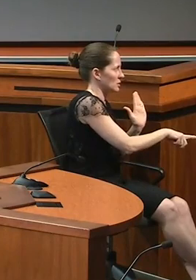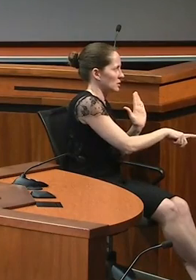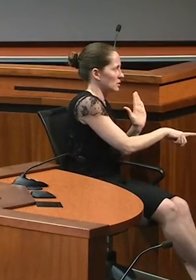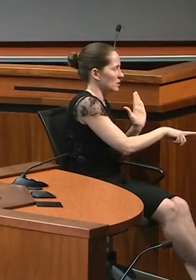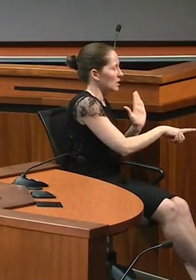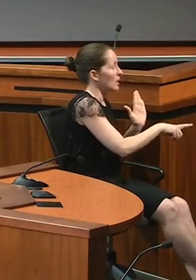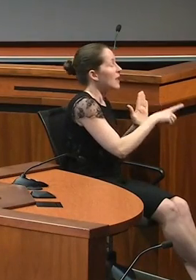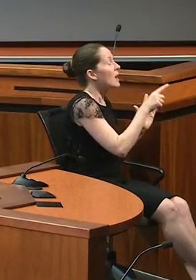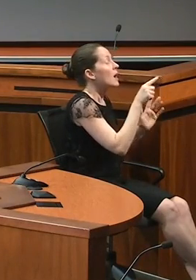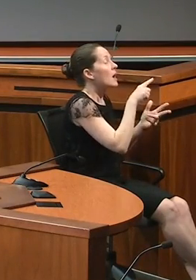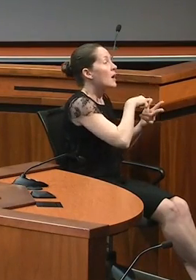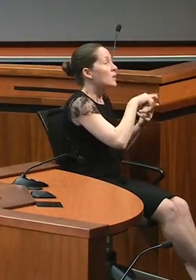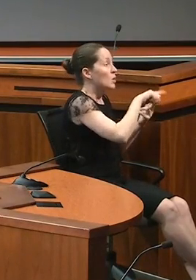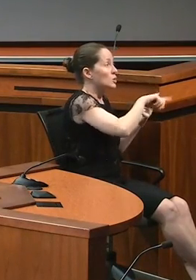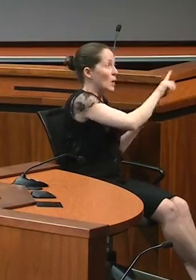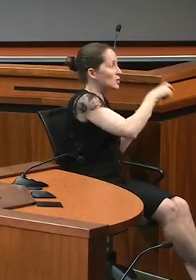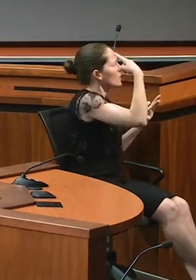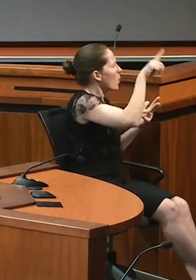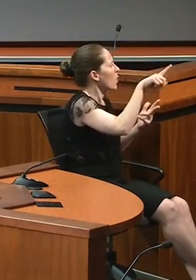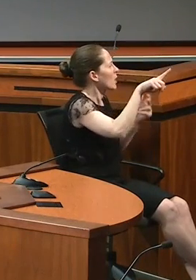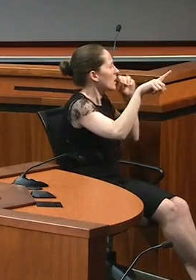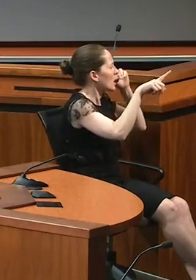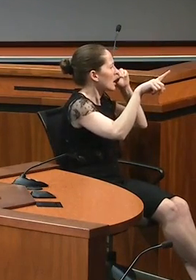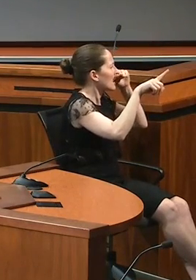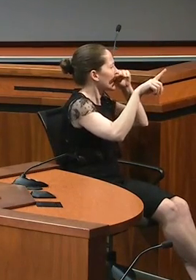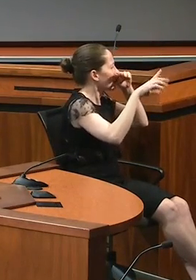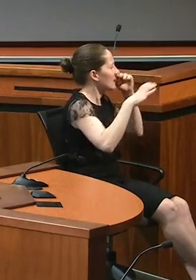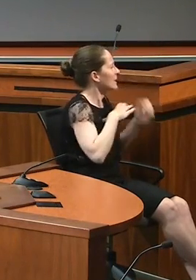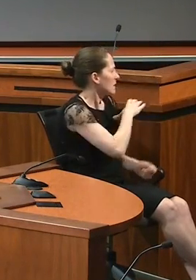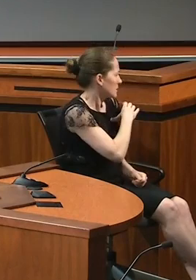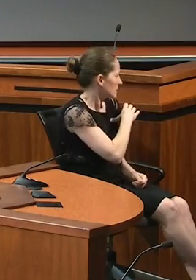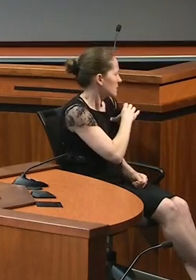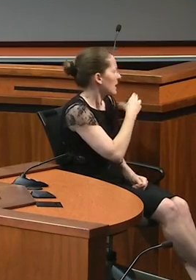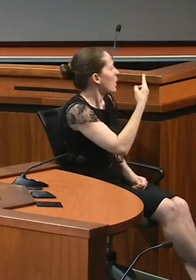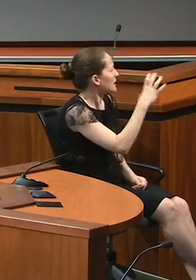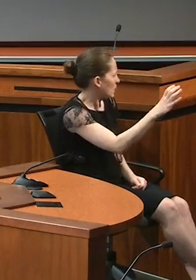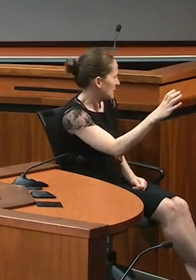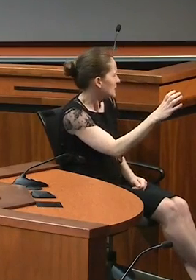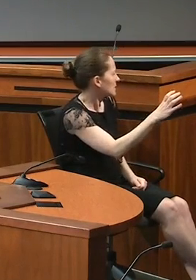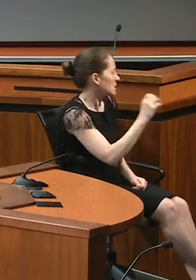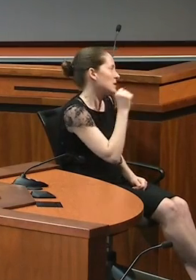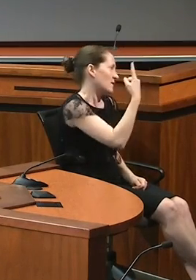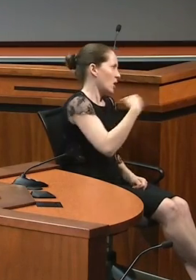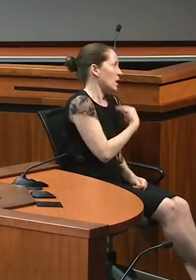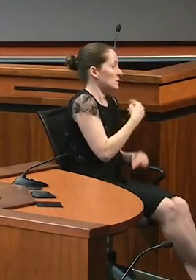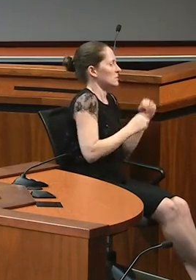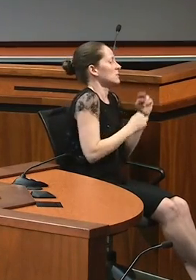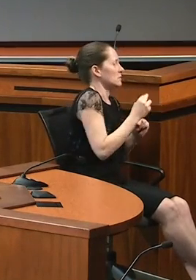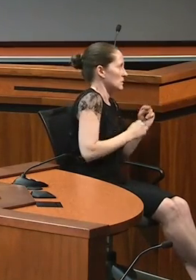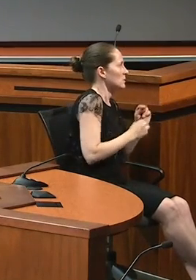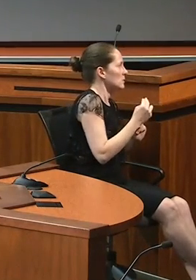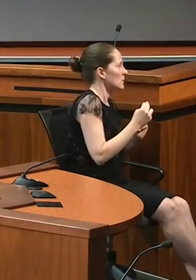but certainly stormwater policy will always have an impact on runoff and flooding. And so, things that can be done in that